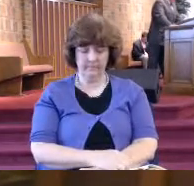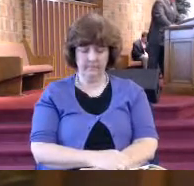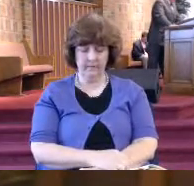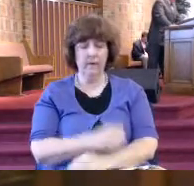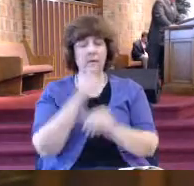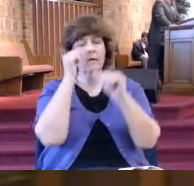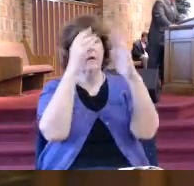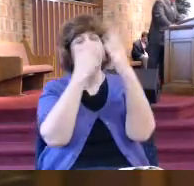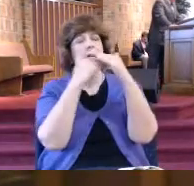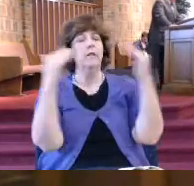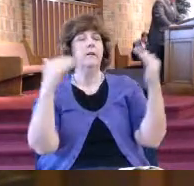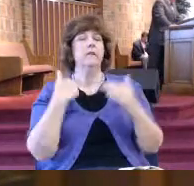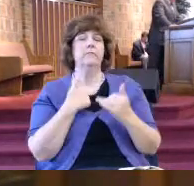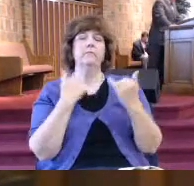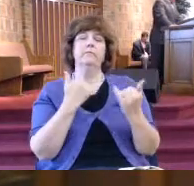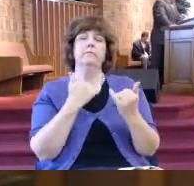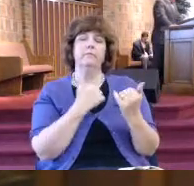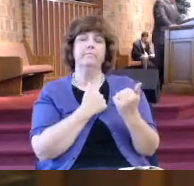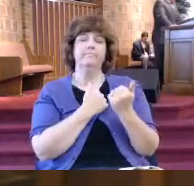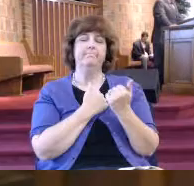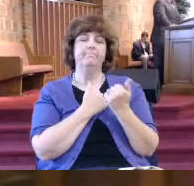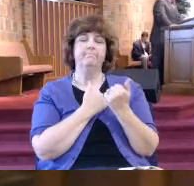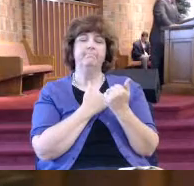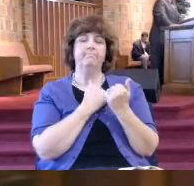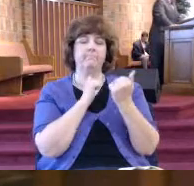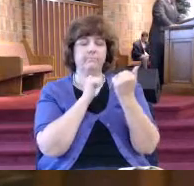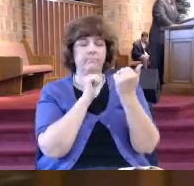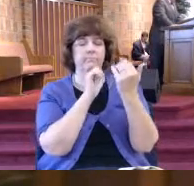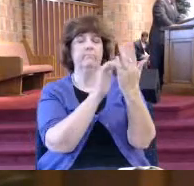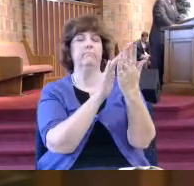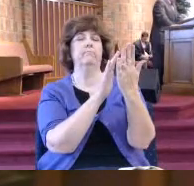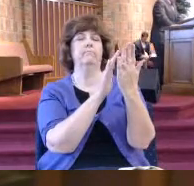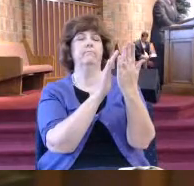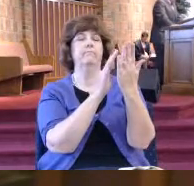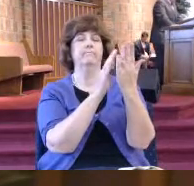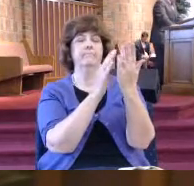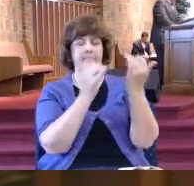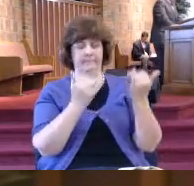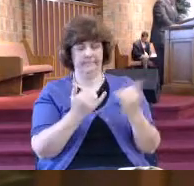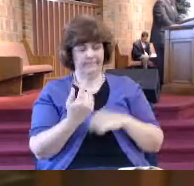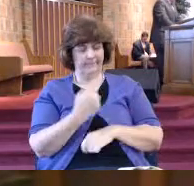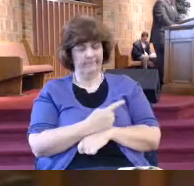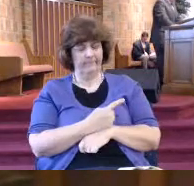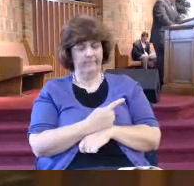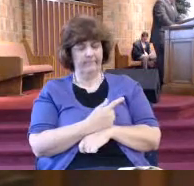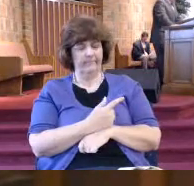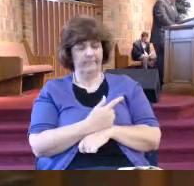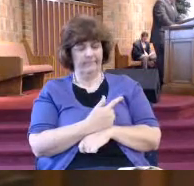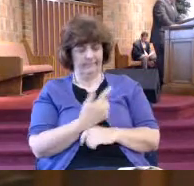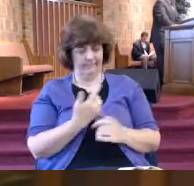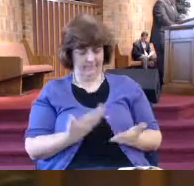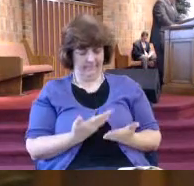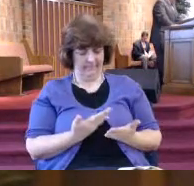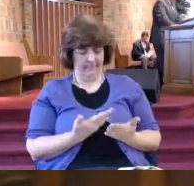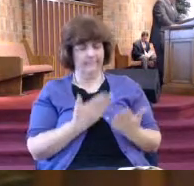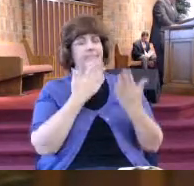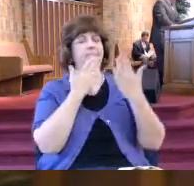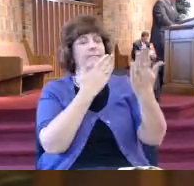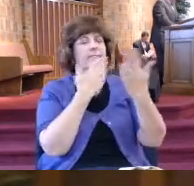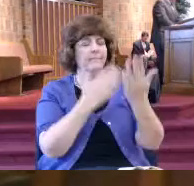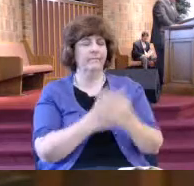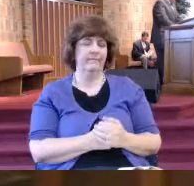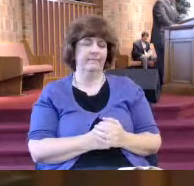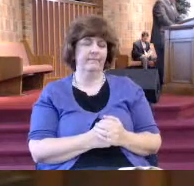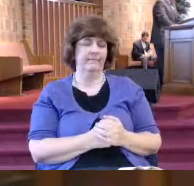Our Heavenly Father, we come to you this morning thanking you for this day, thanking you for all the gifts and